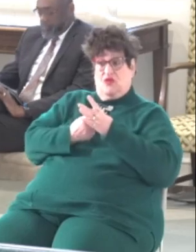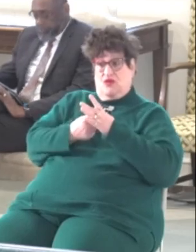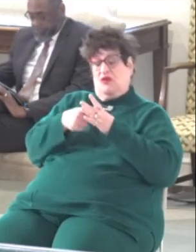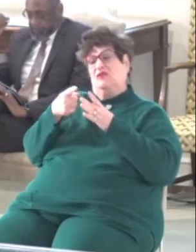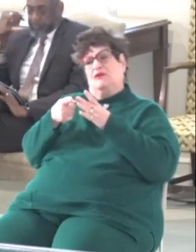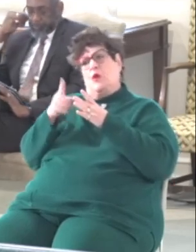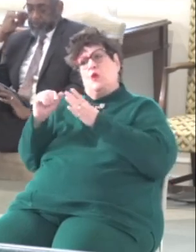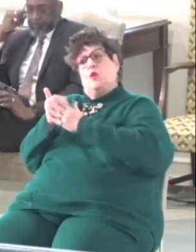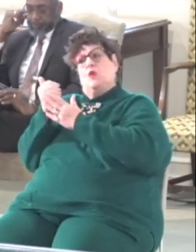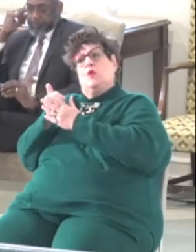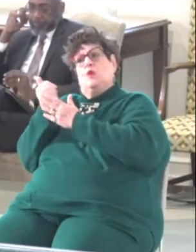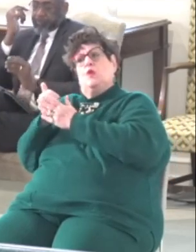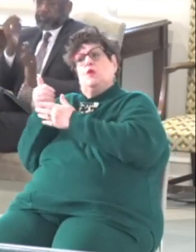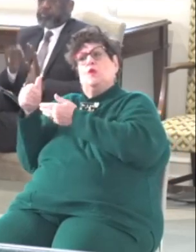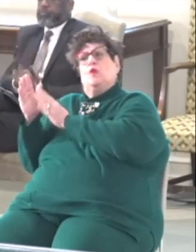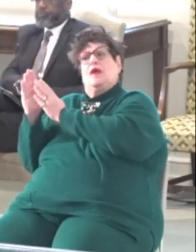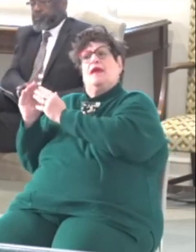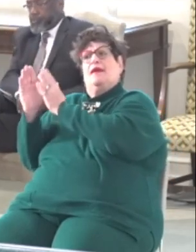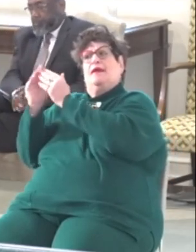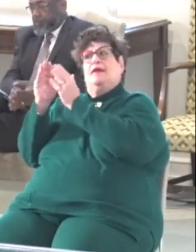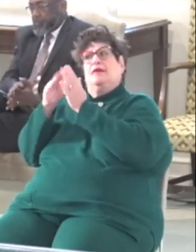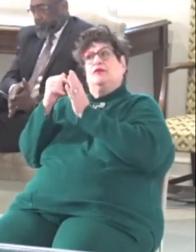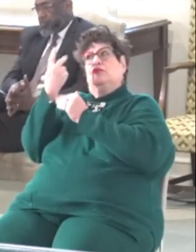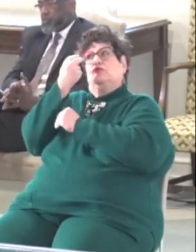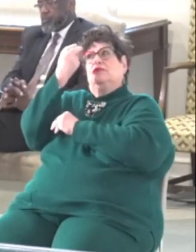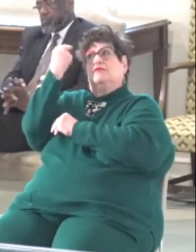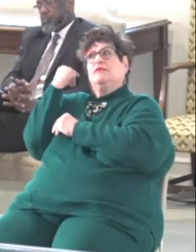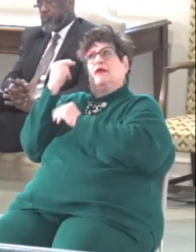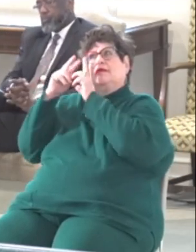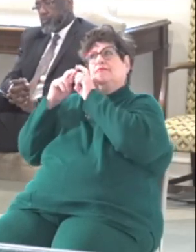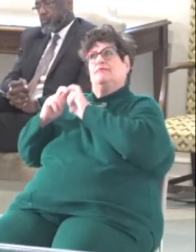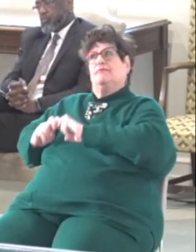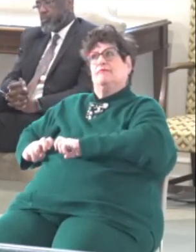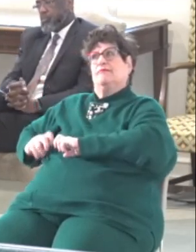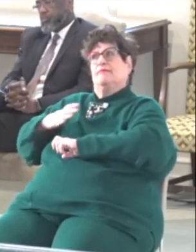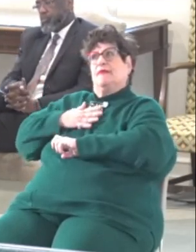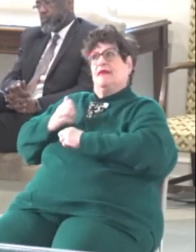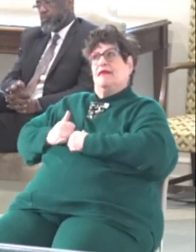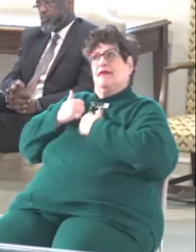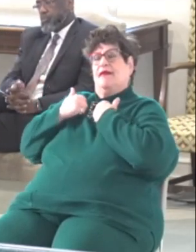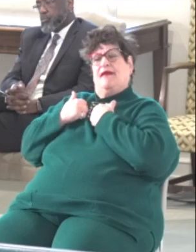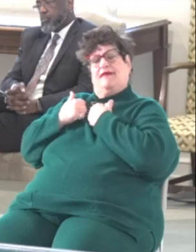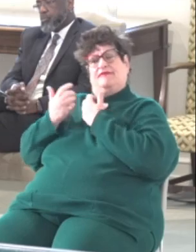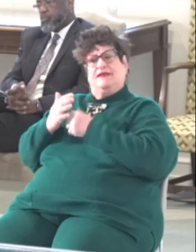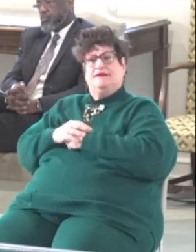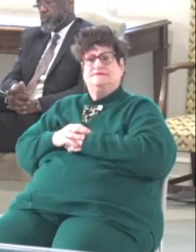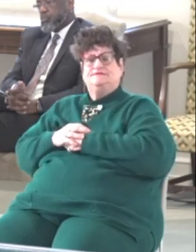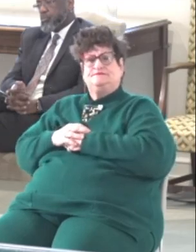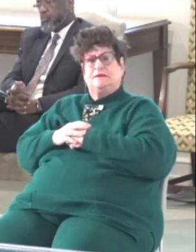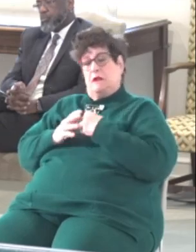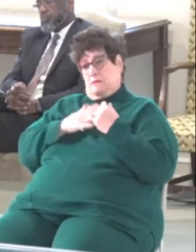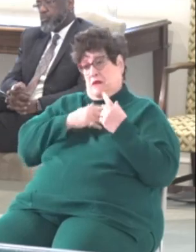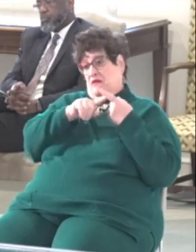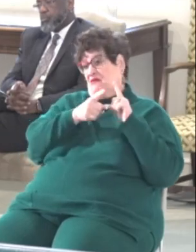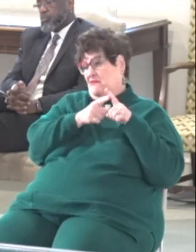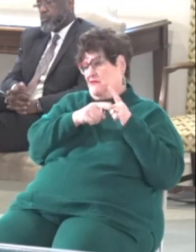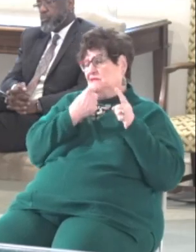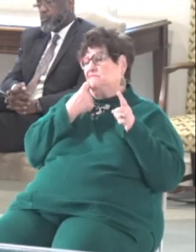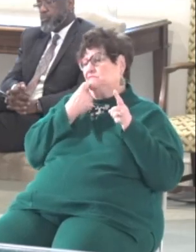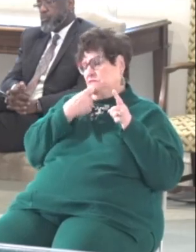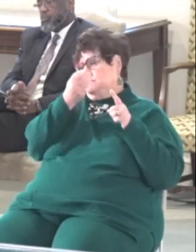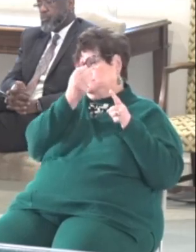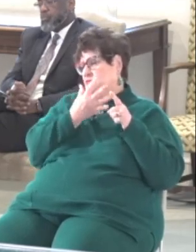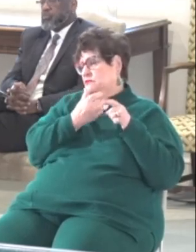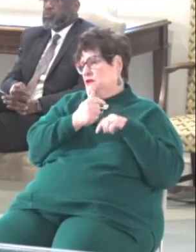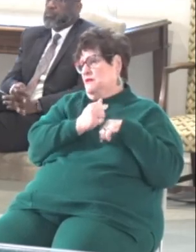opens new ways to reflect on our lives. A colleague reminded me recently that